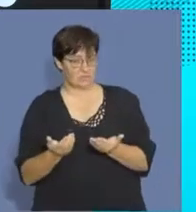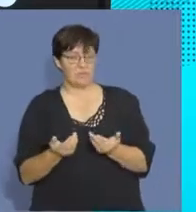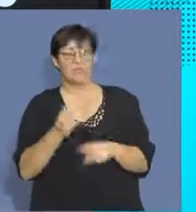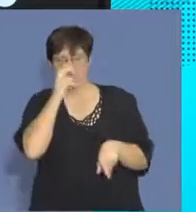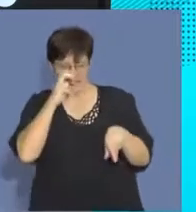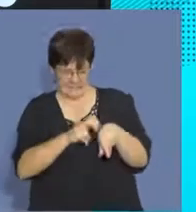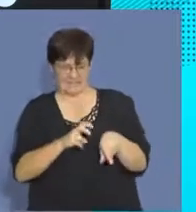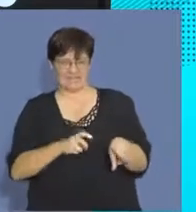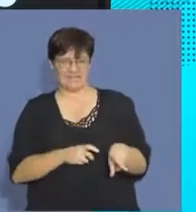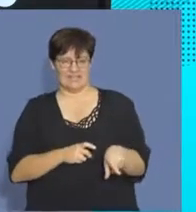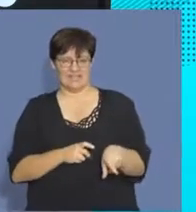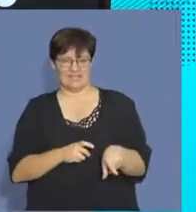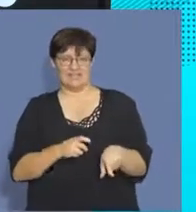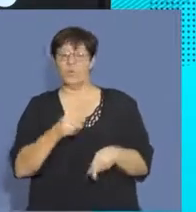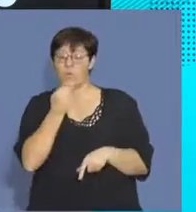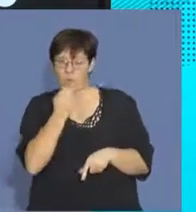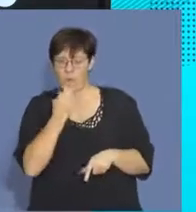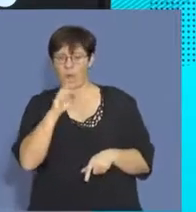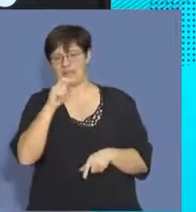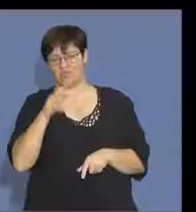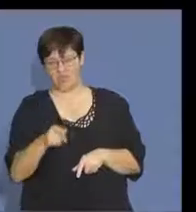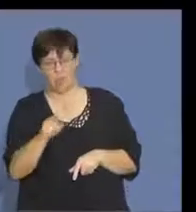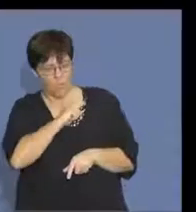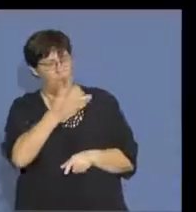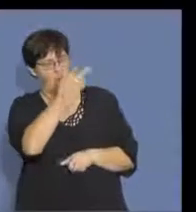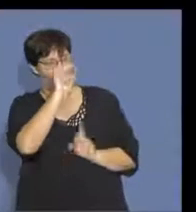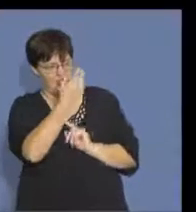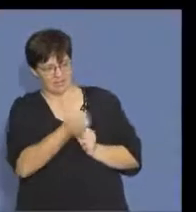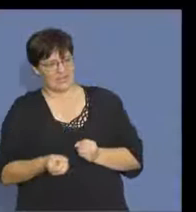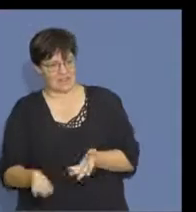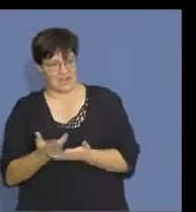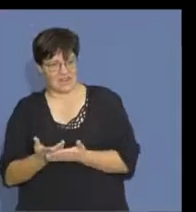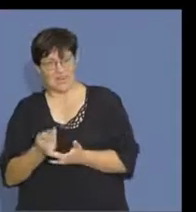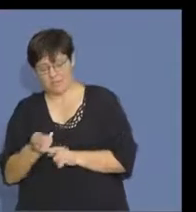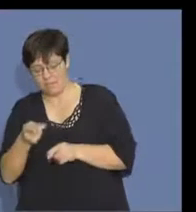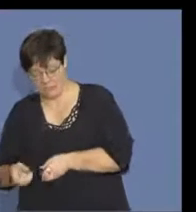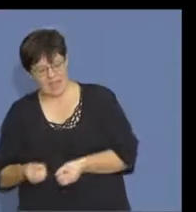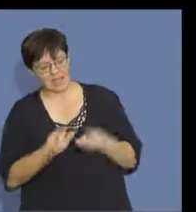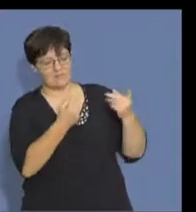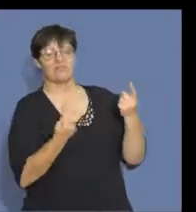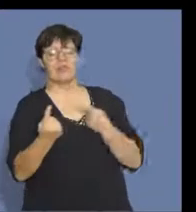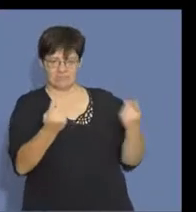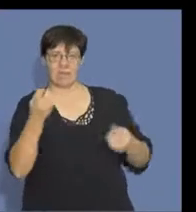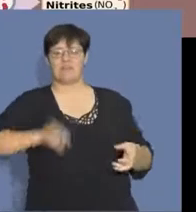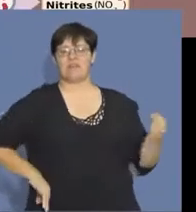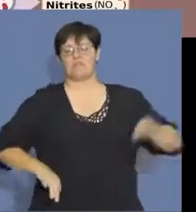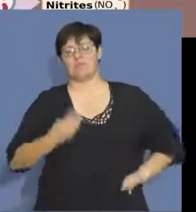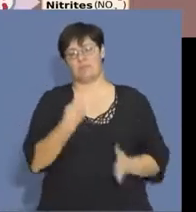the bacteria, and together that association ensures that the plant and the bacteria both benefit from that